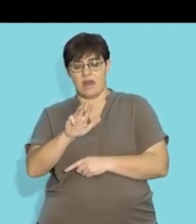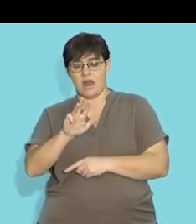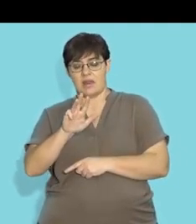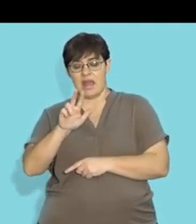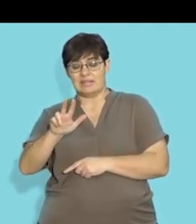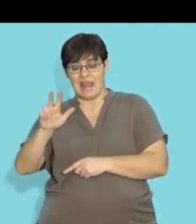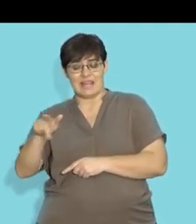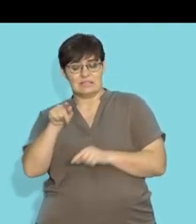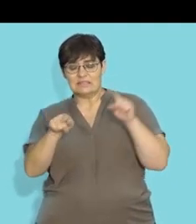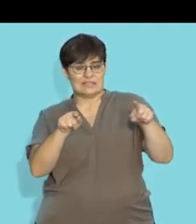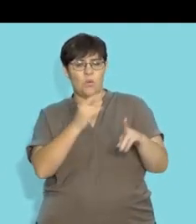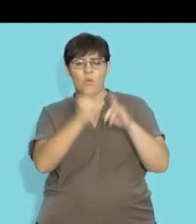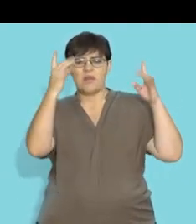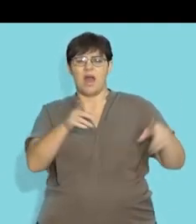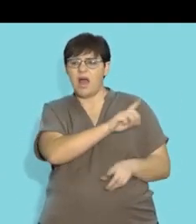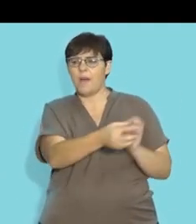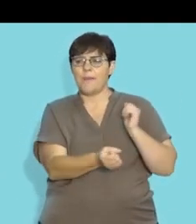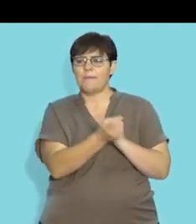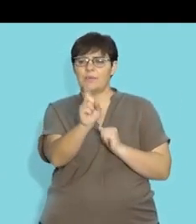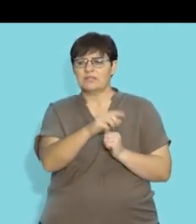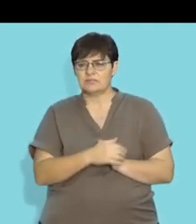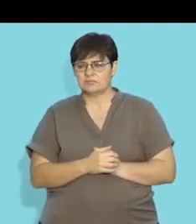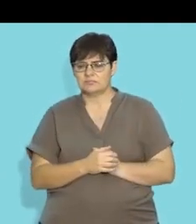1976 and 1988.